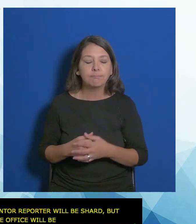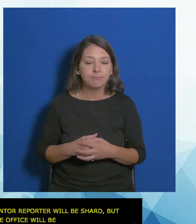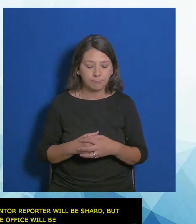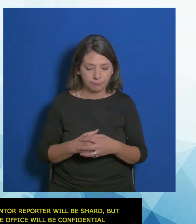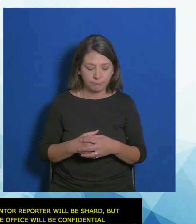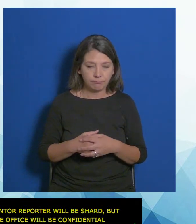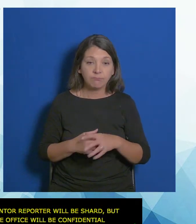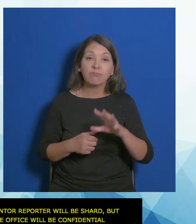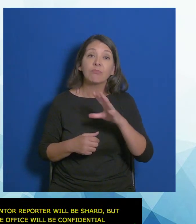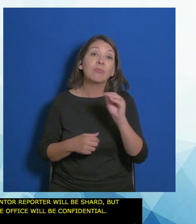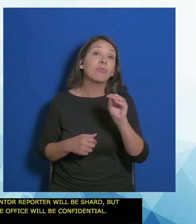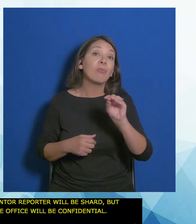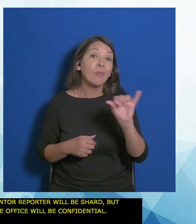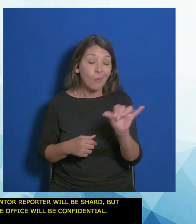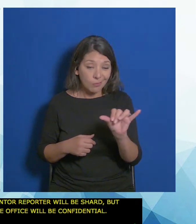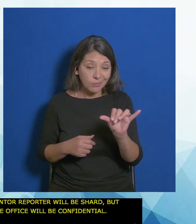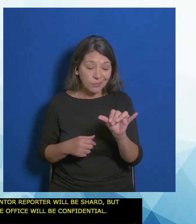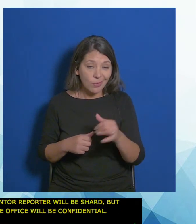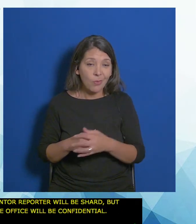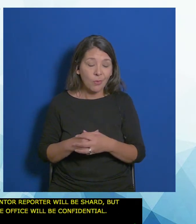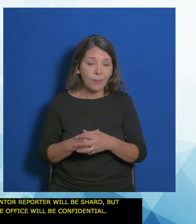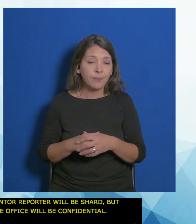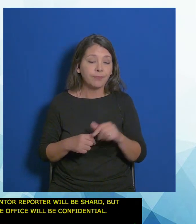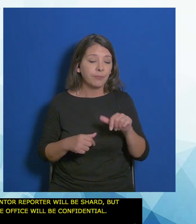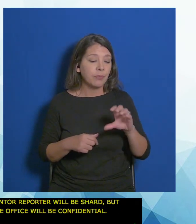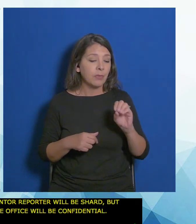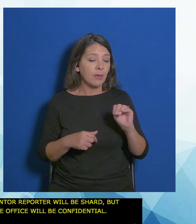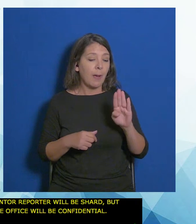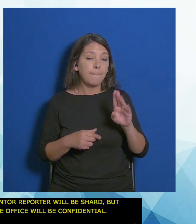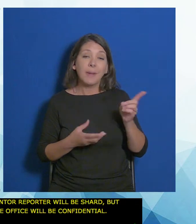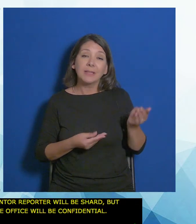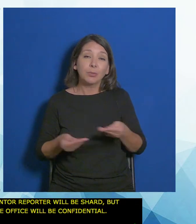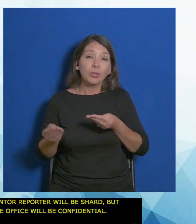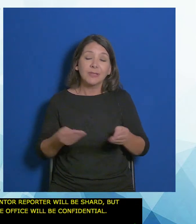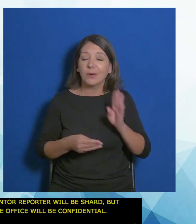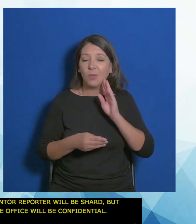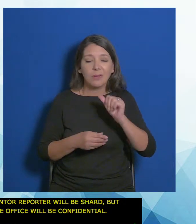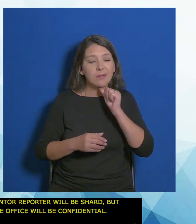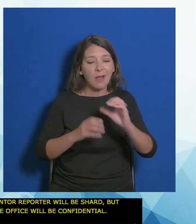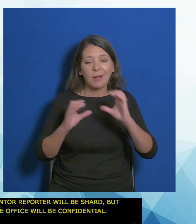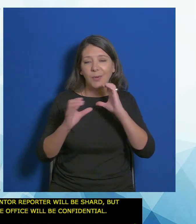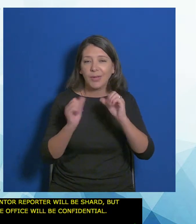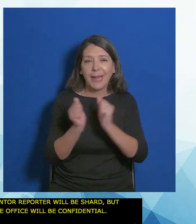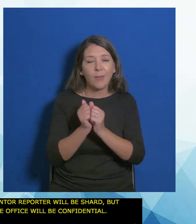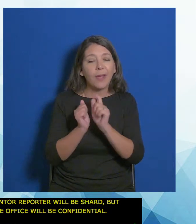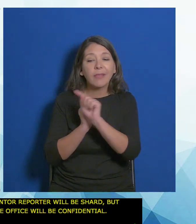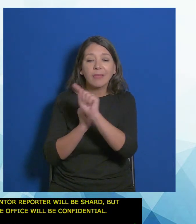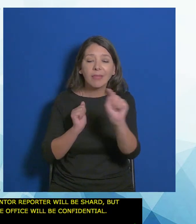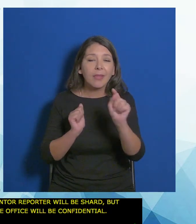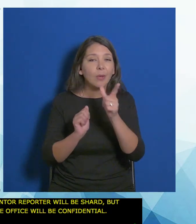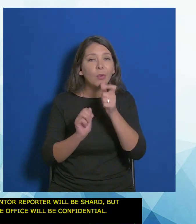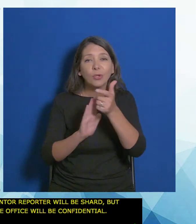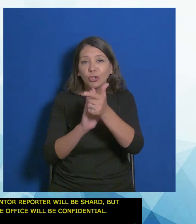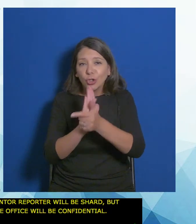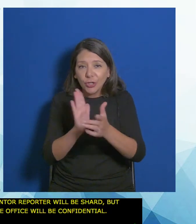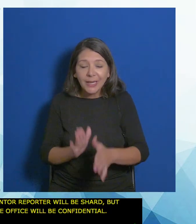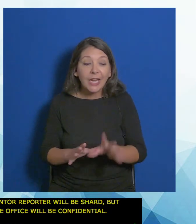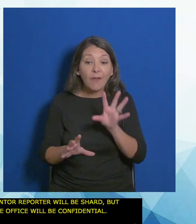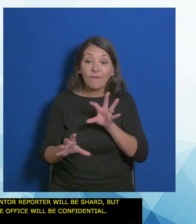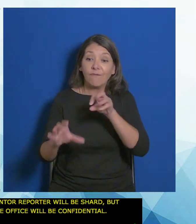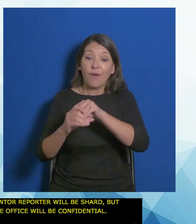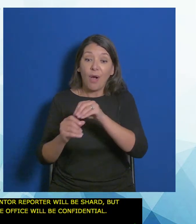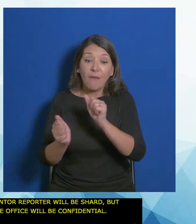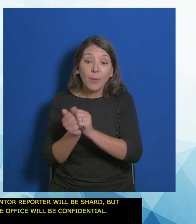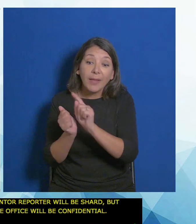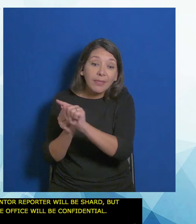And also, the ombudsperson will not communicate with attorneys or be involved in the matter once legal